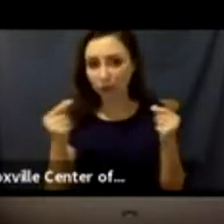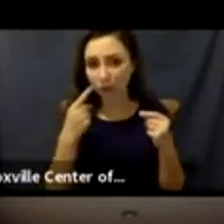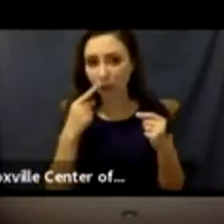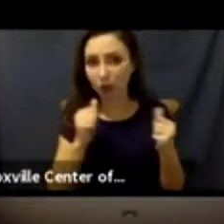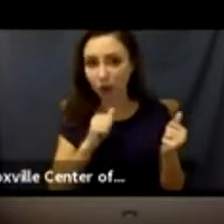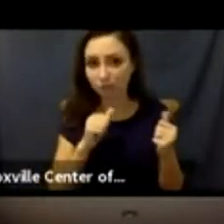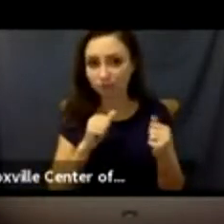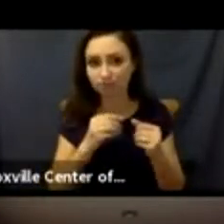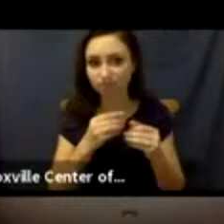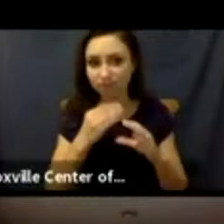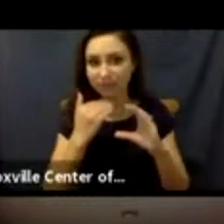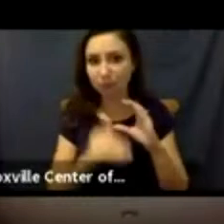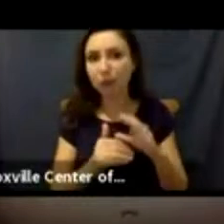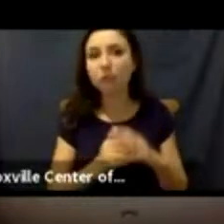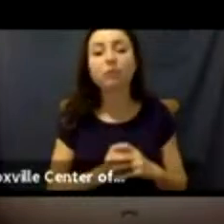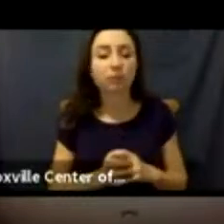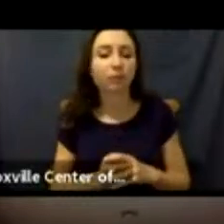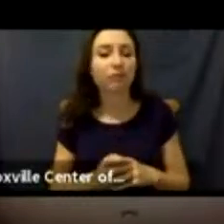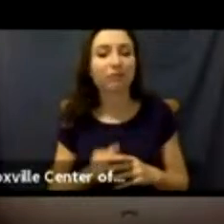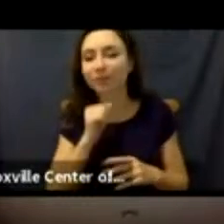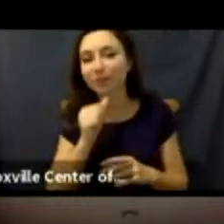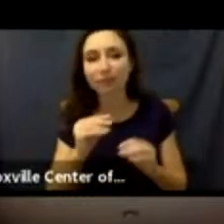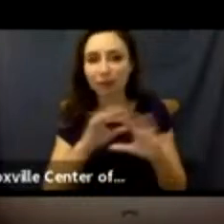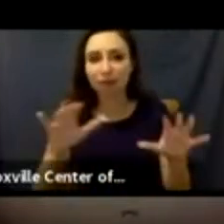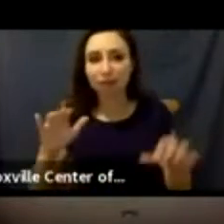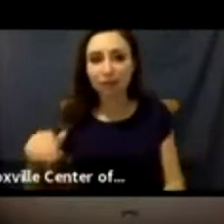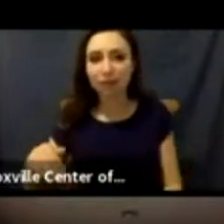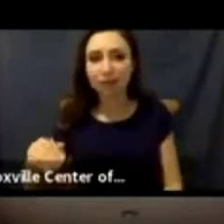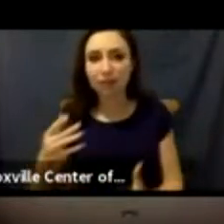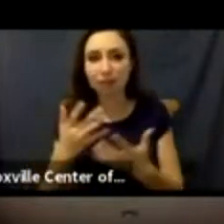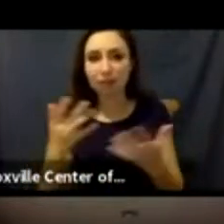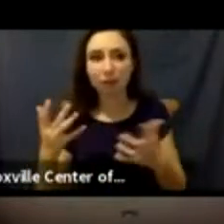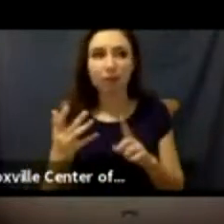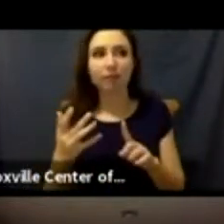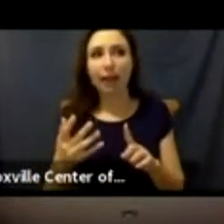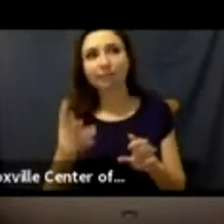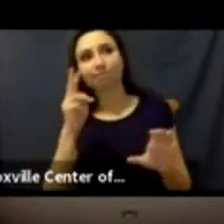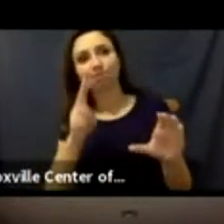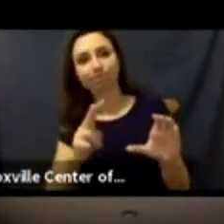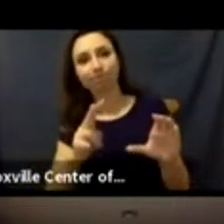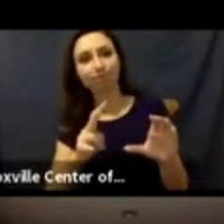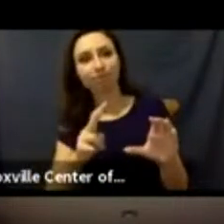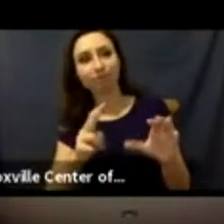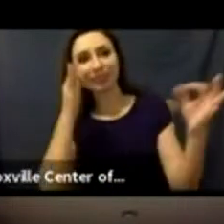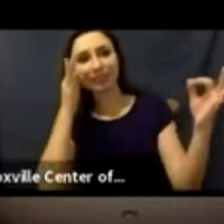So no, it's not clear. There's a lot of yet to be determined.